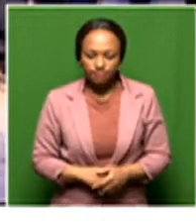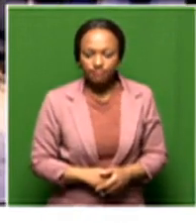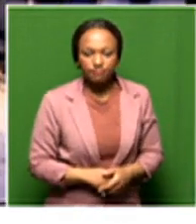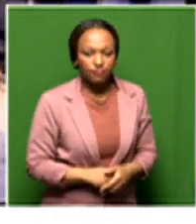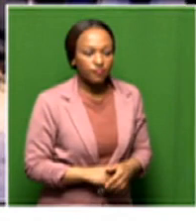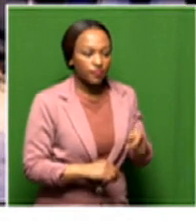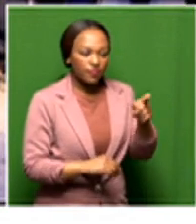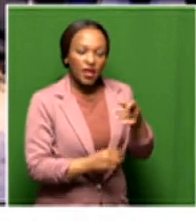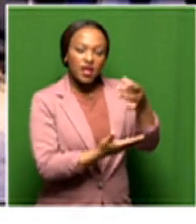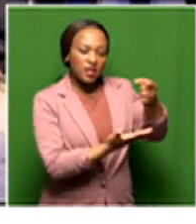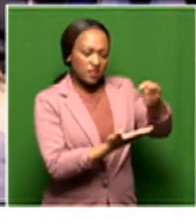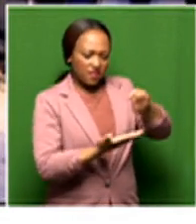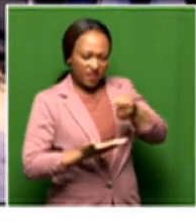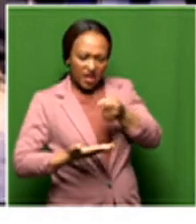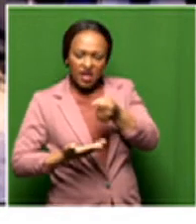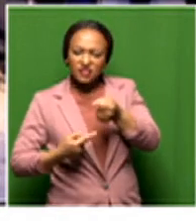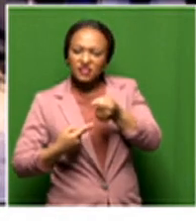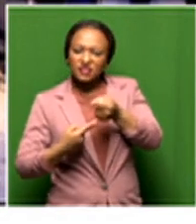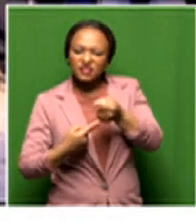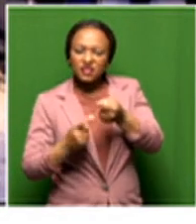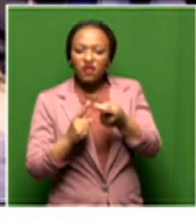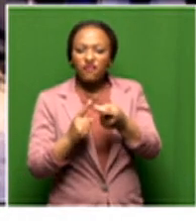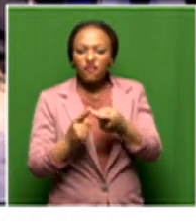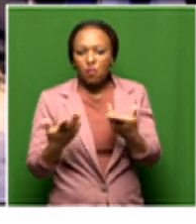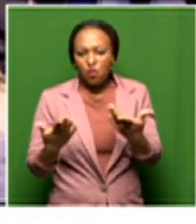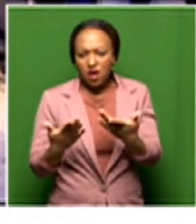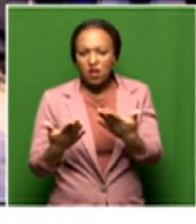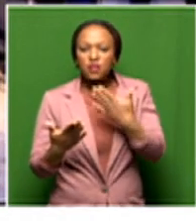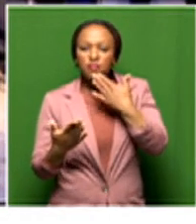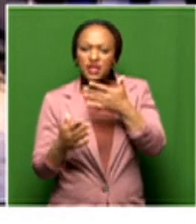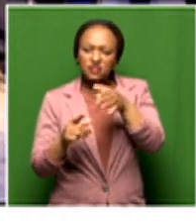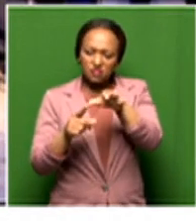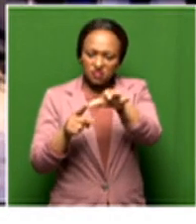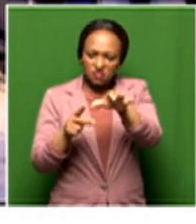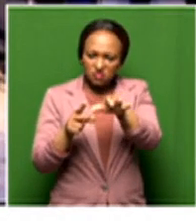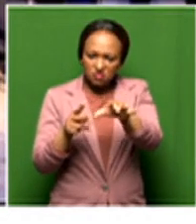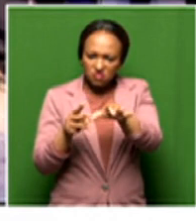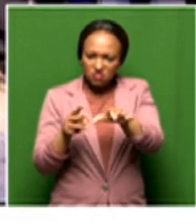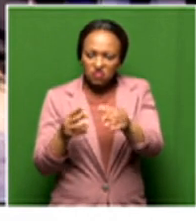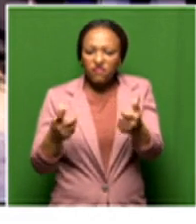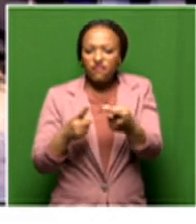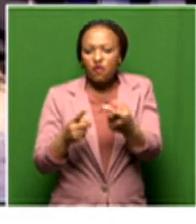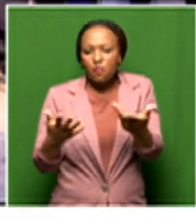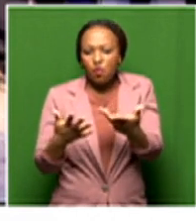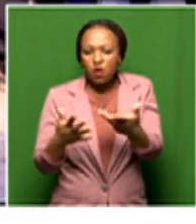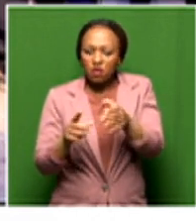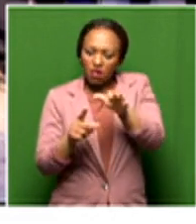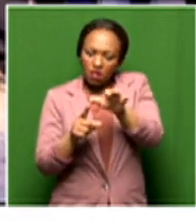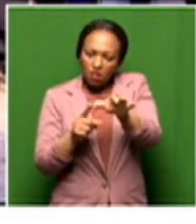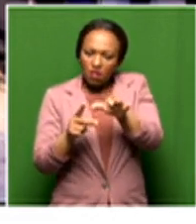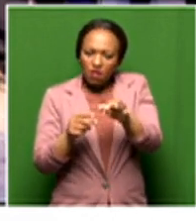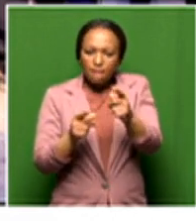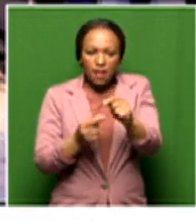has the funding come from? And if you could just give us a breakdown, Nomkhita, of just broadly in broad brushstrokes,